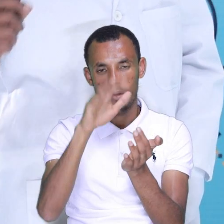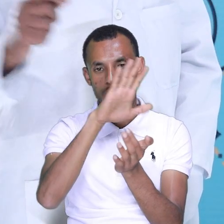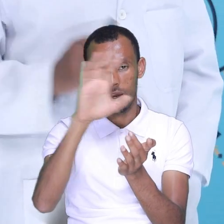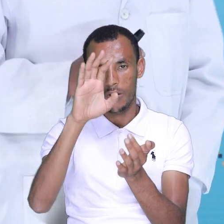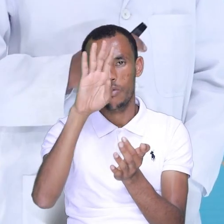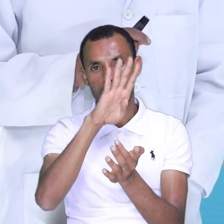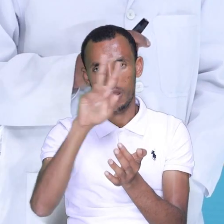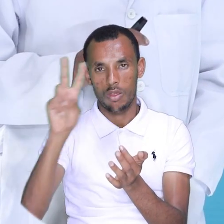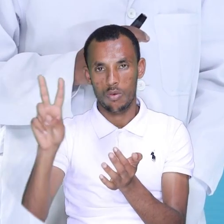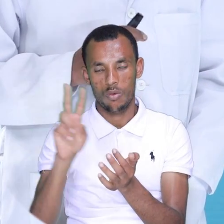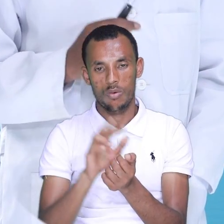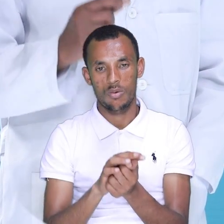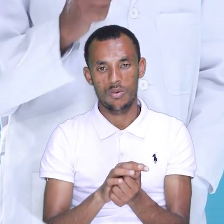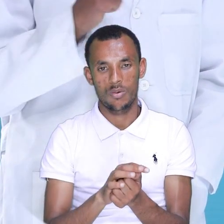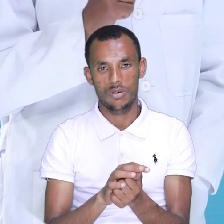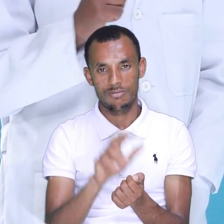33,542.